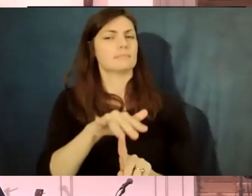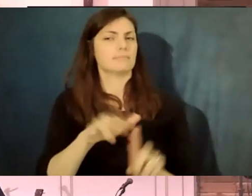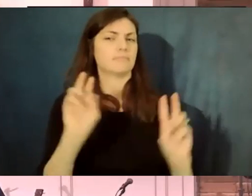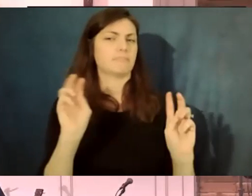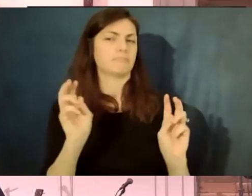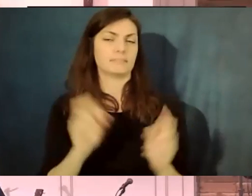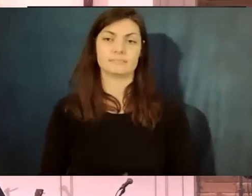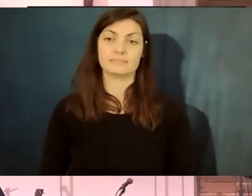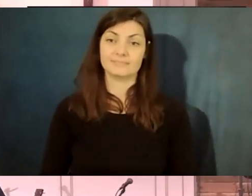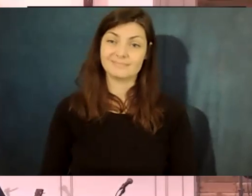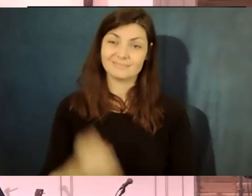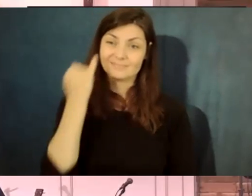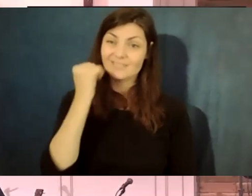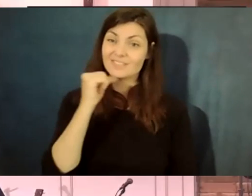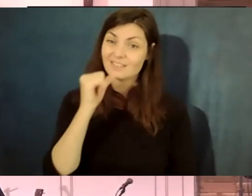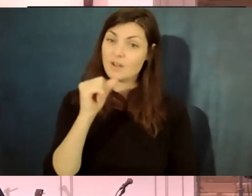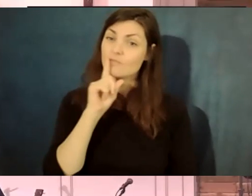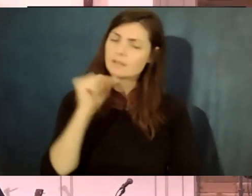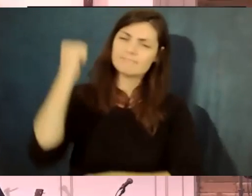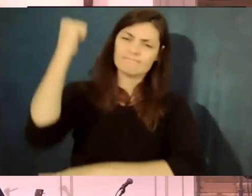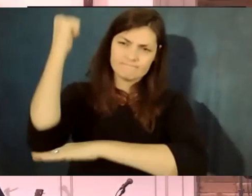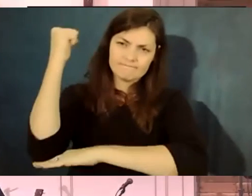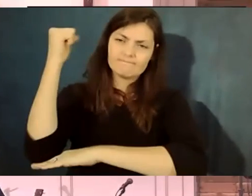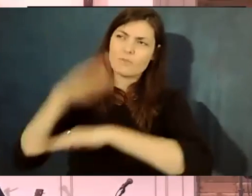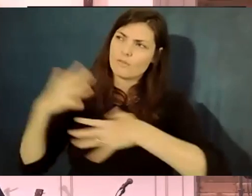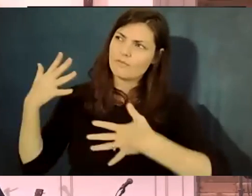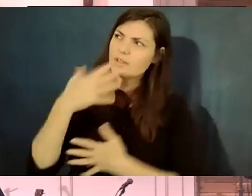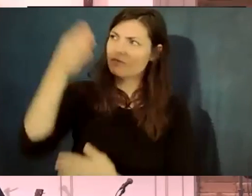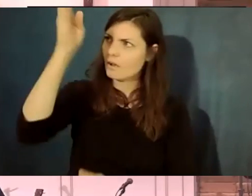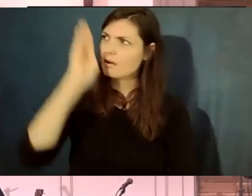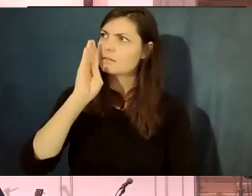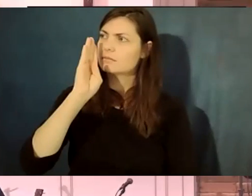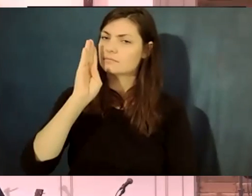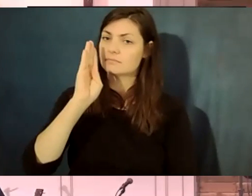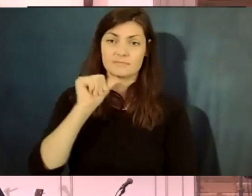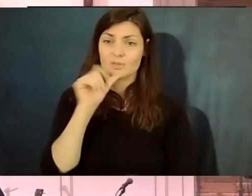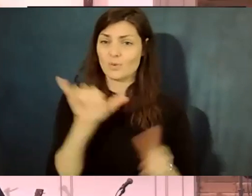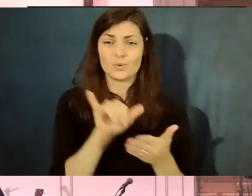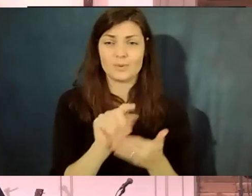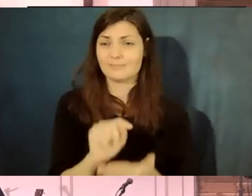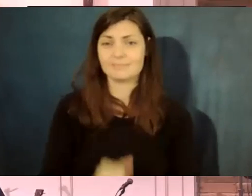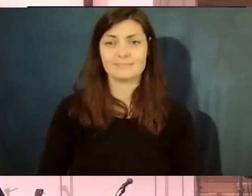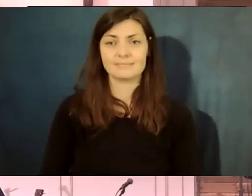But if it's not grounded and founded in the fear of God, don't do it.